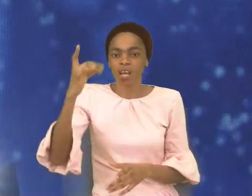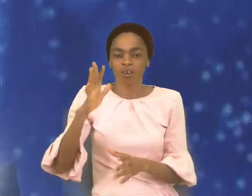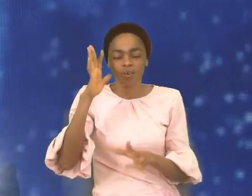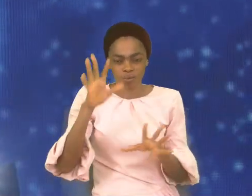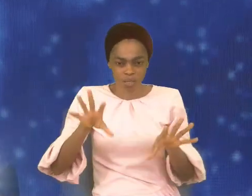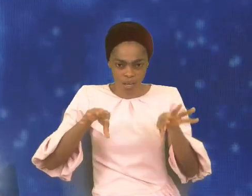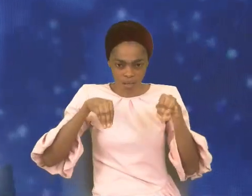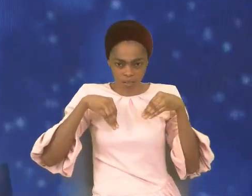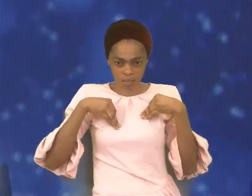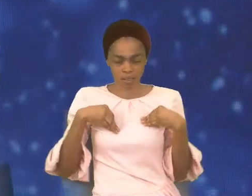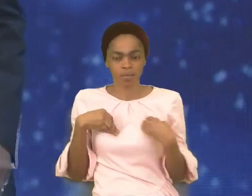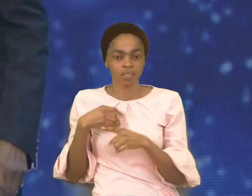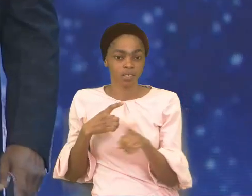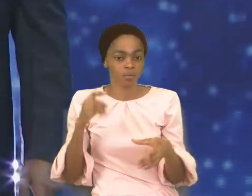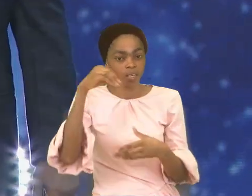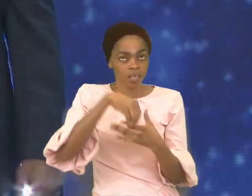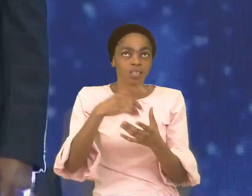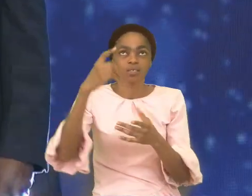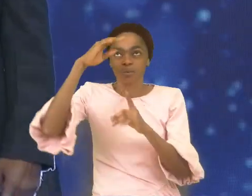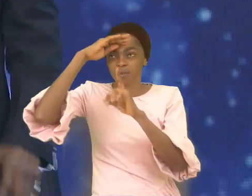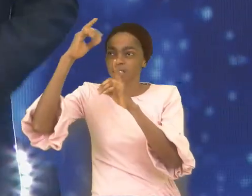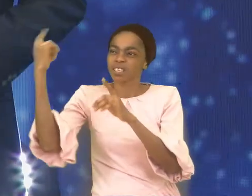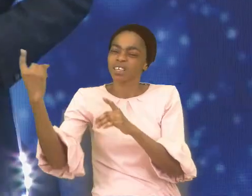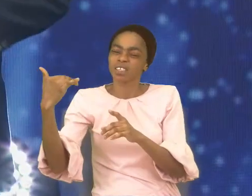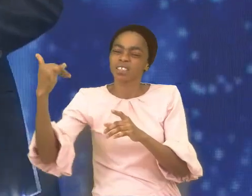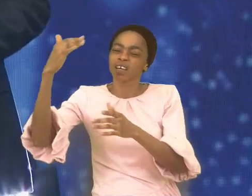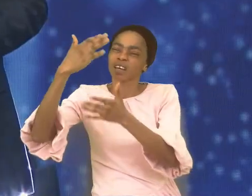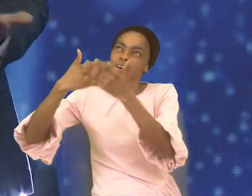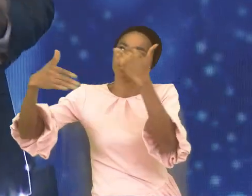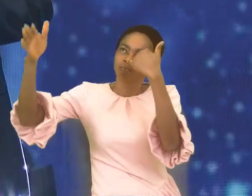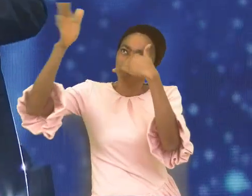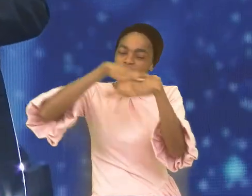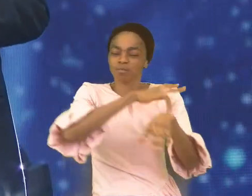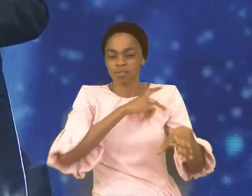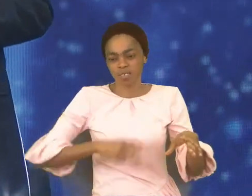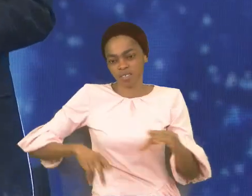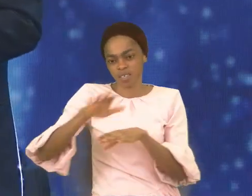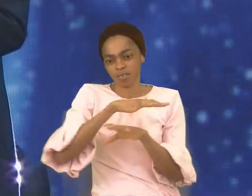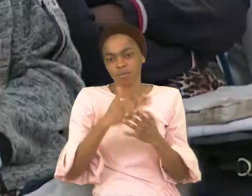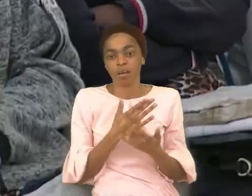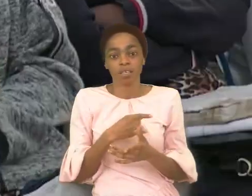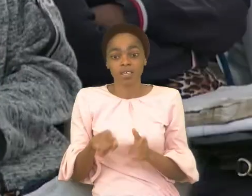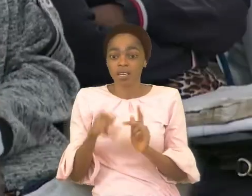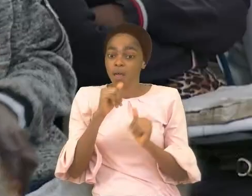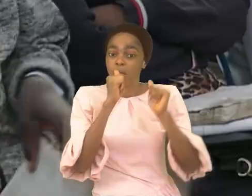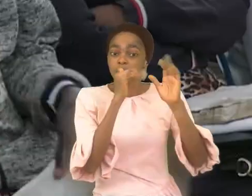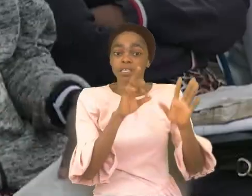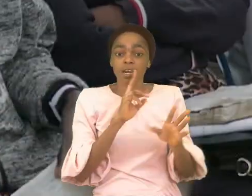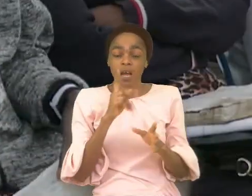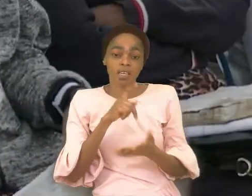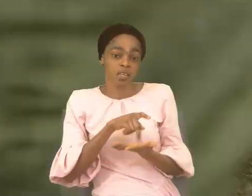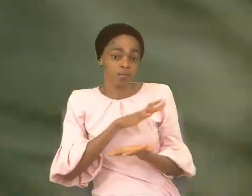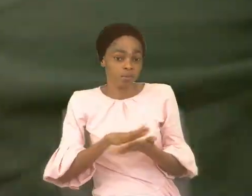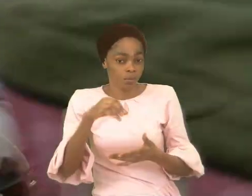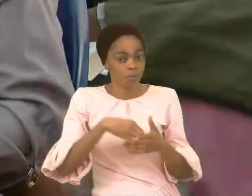eternal paradise. Blessed are the pure in heart, for they shall see God. I pray you will see